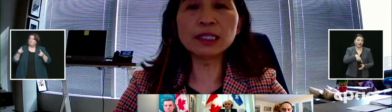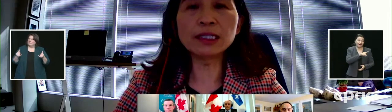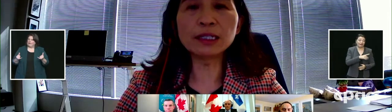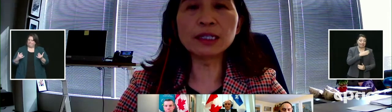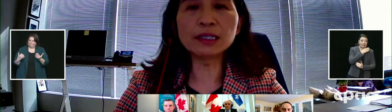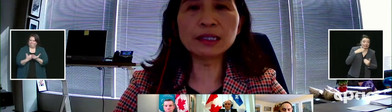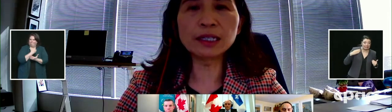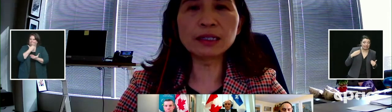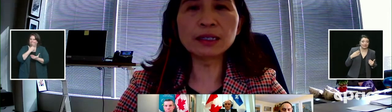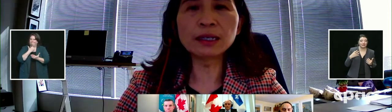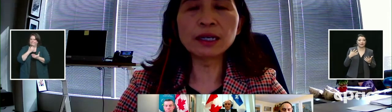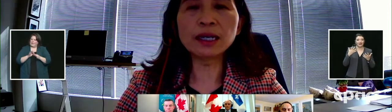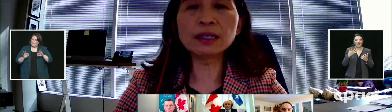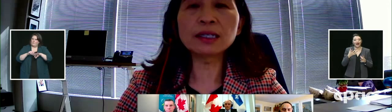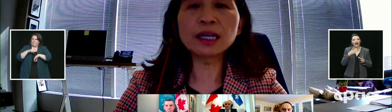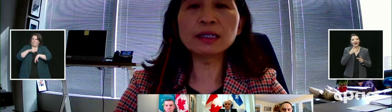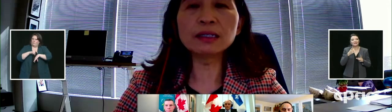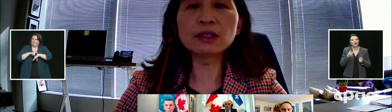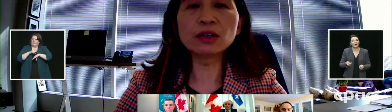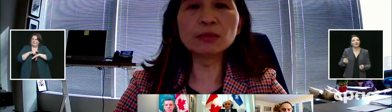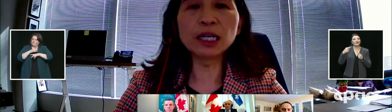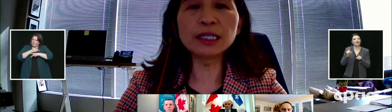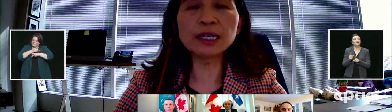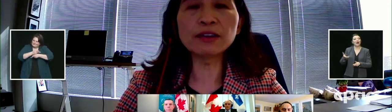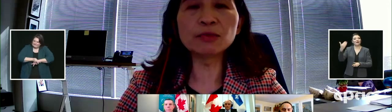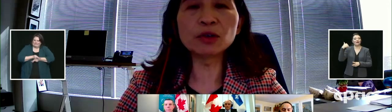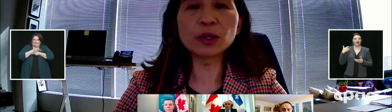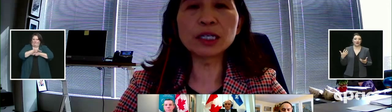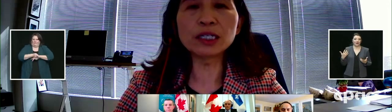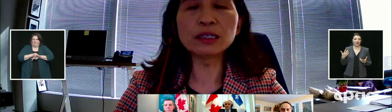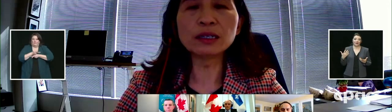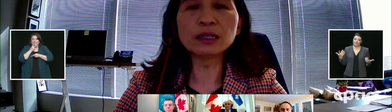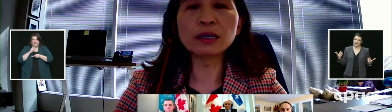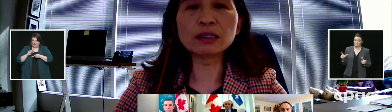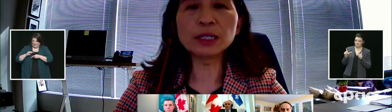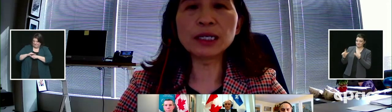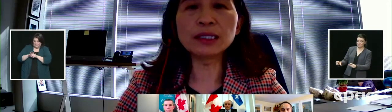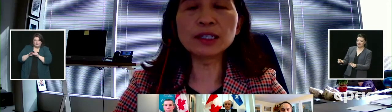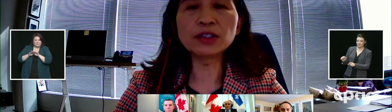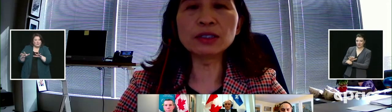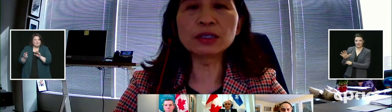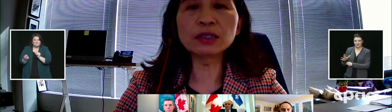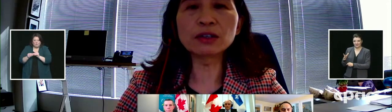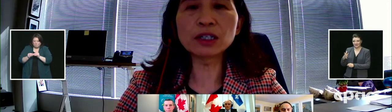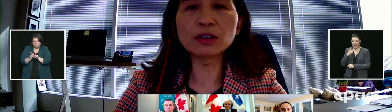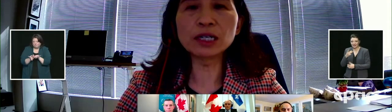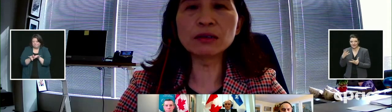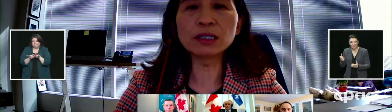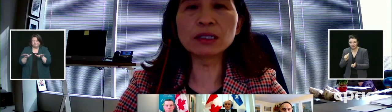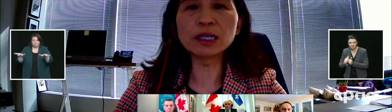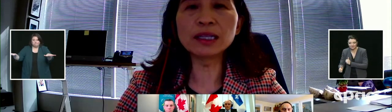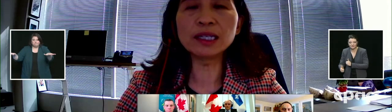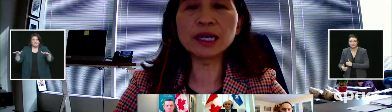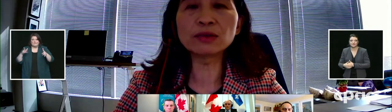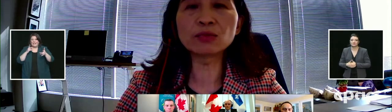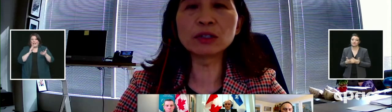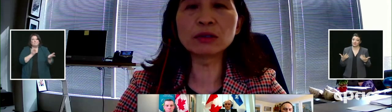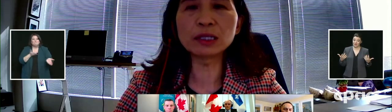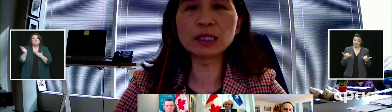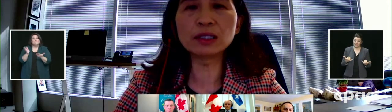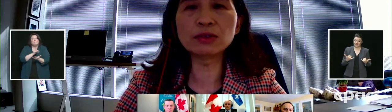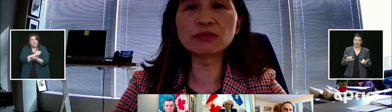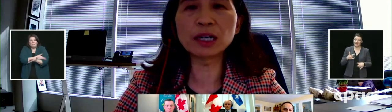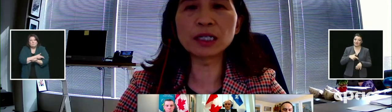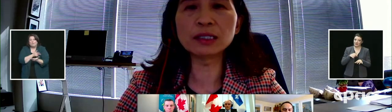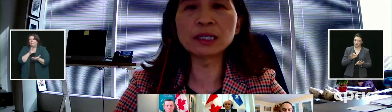great deal at stake. As cases accumulate ever more quickly, hospitalizations, critical illness, and deaths will